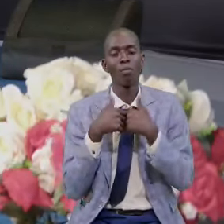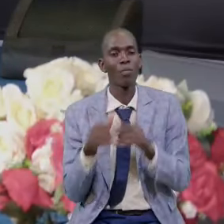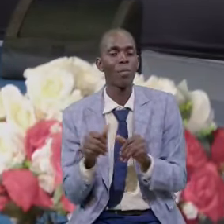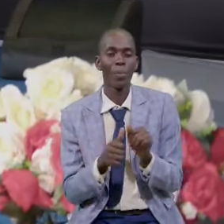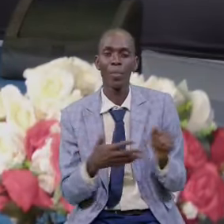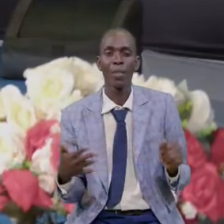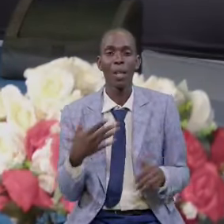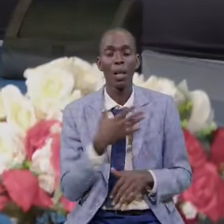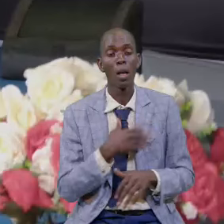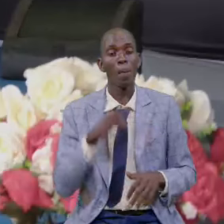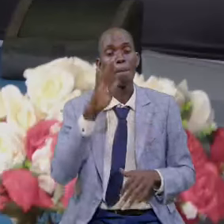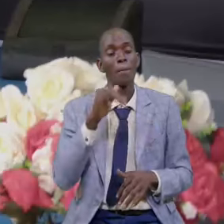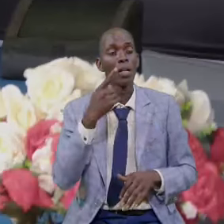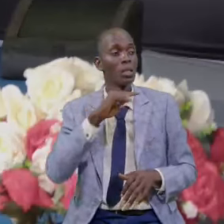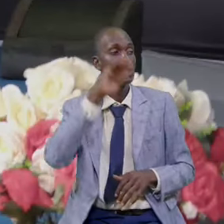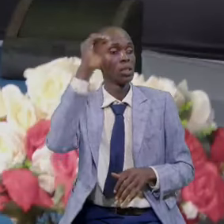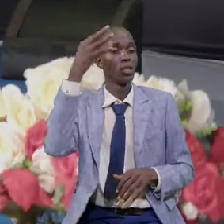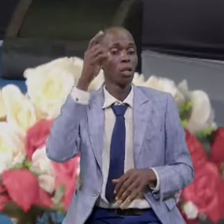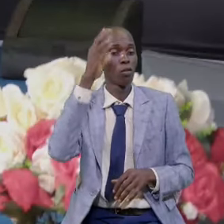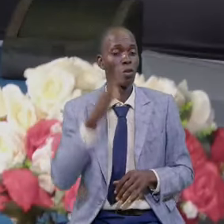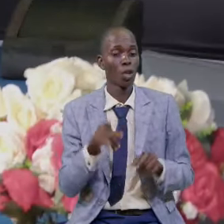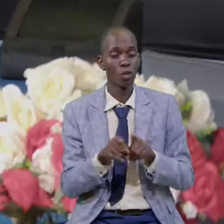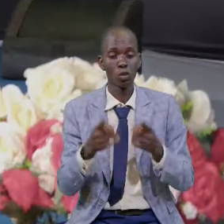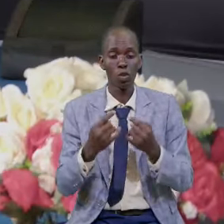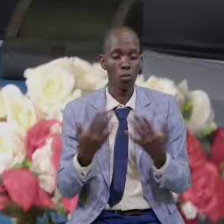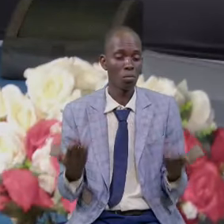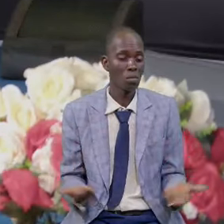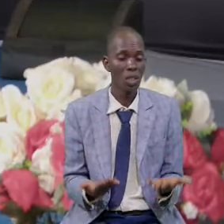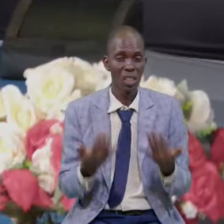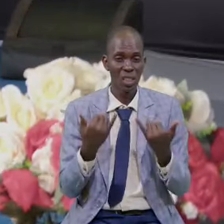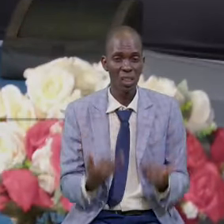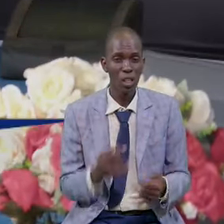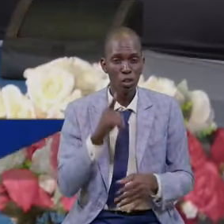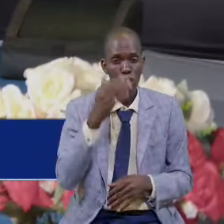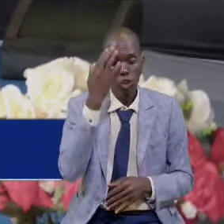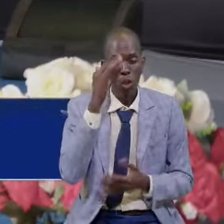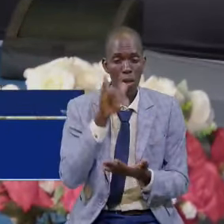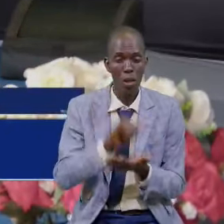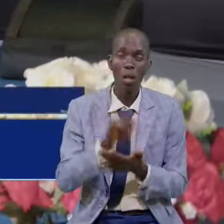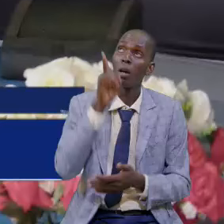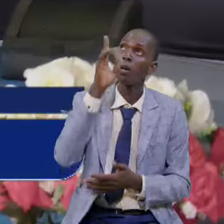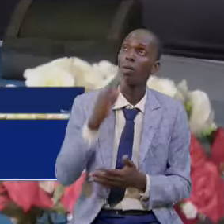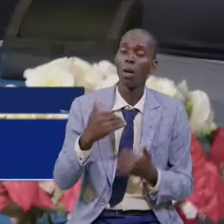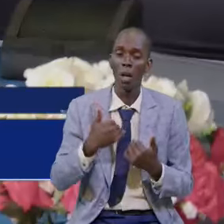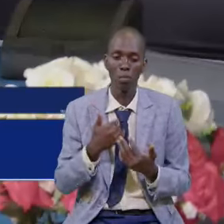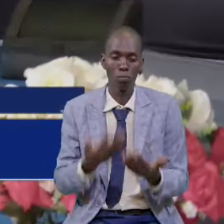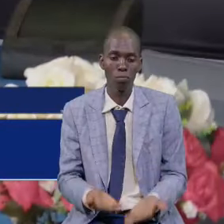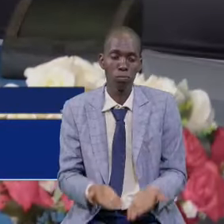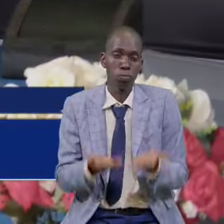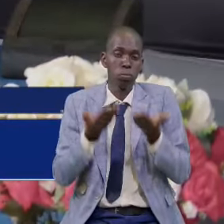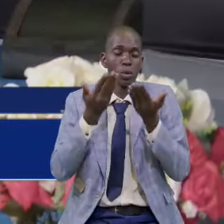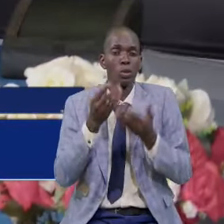as you come here, and now you know that God has raised you up to be a change